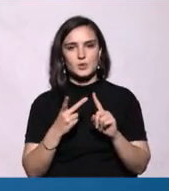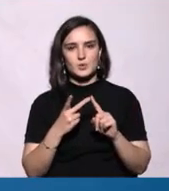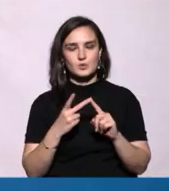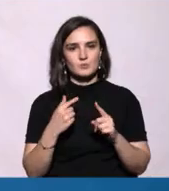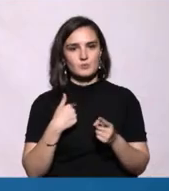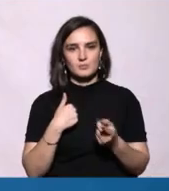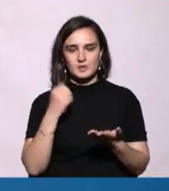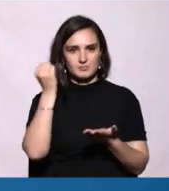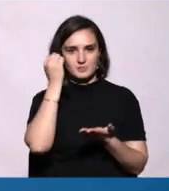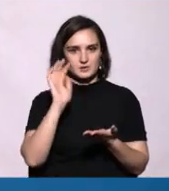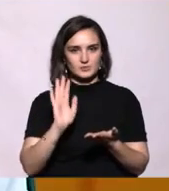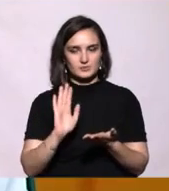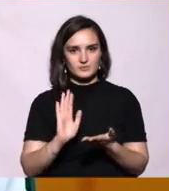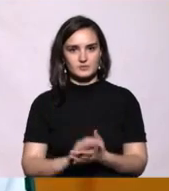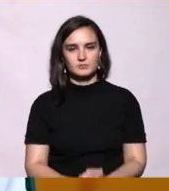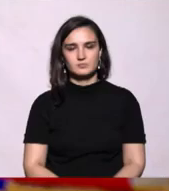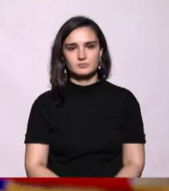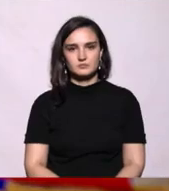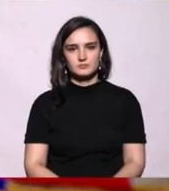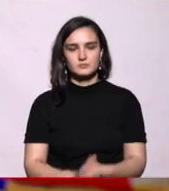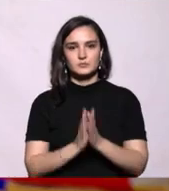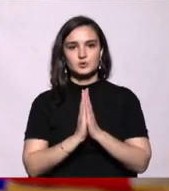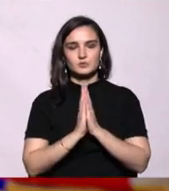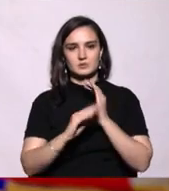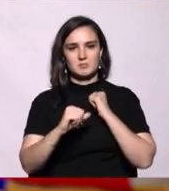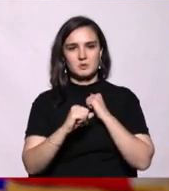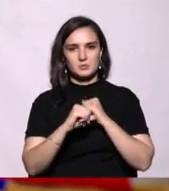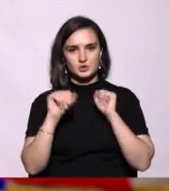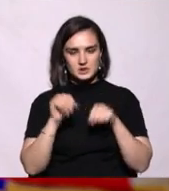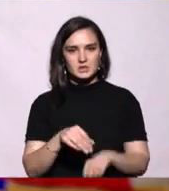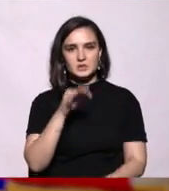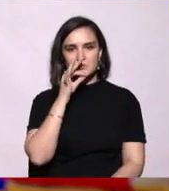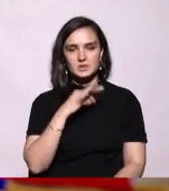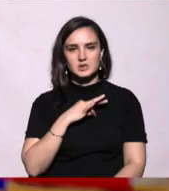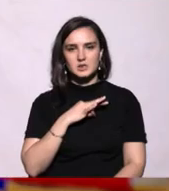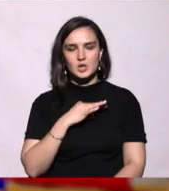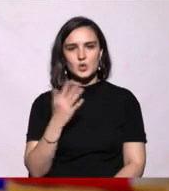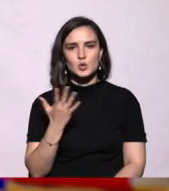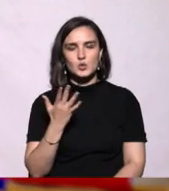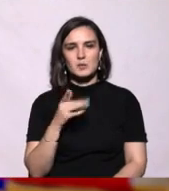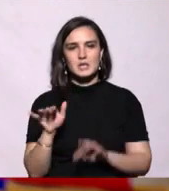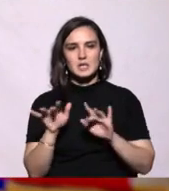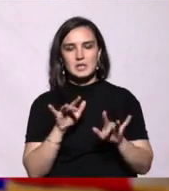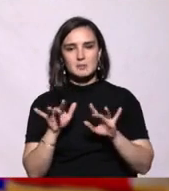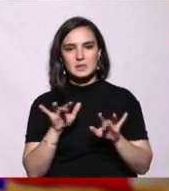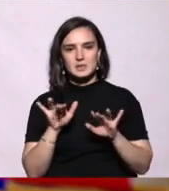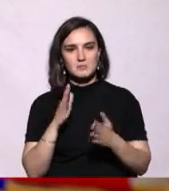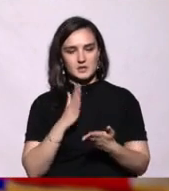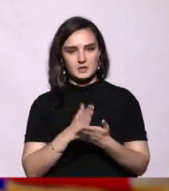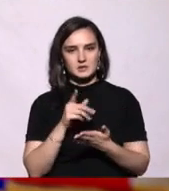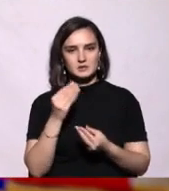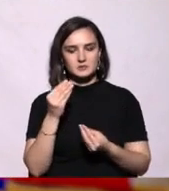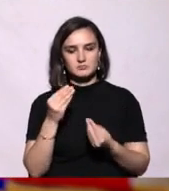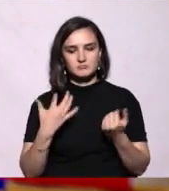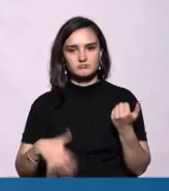can't remember. Can you please help me, friends? Can you please tell me which other activity goes into the